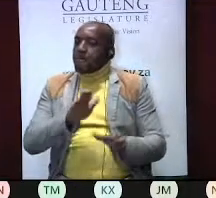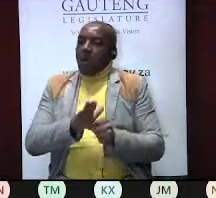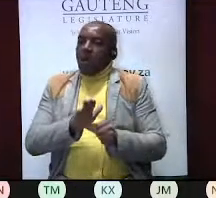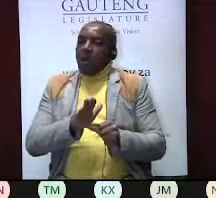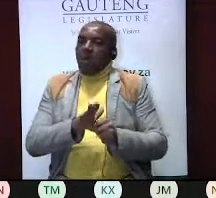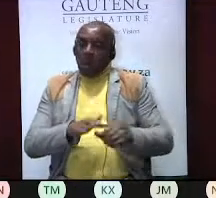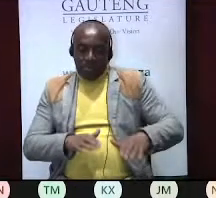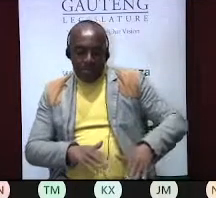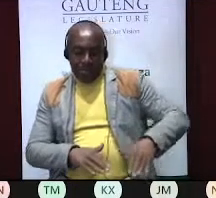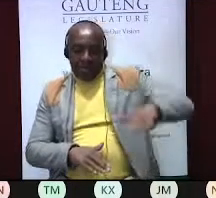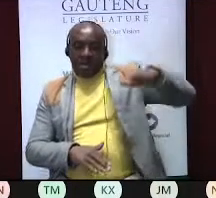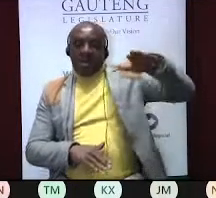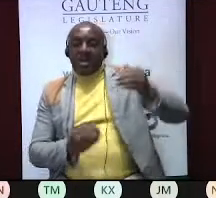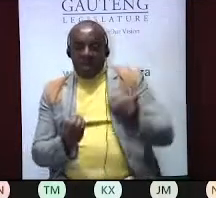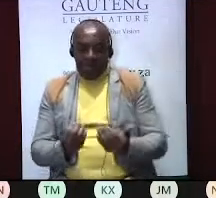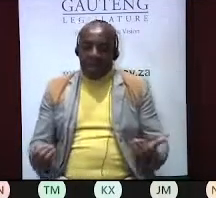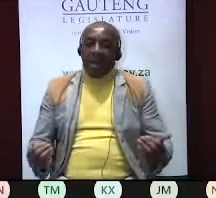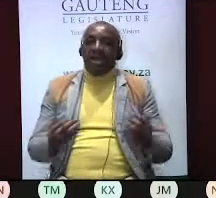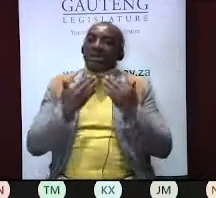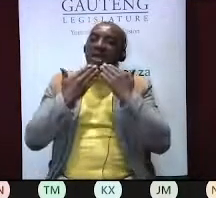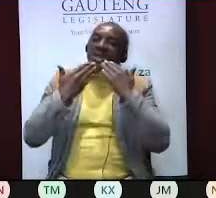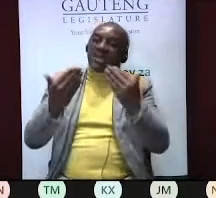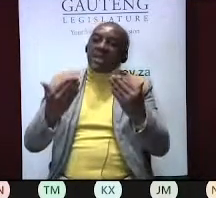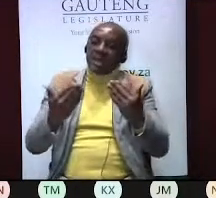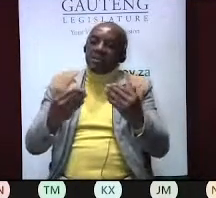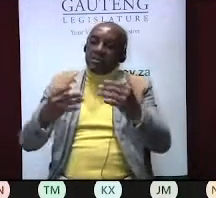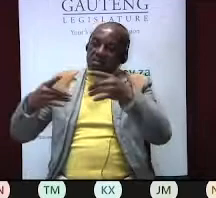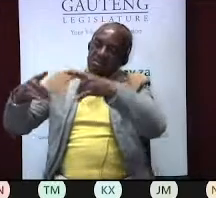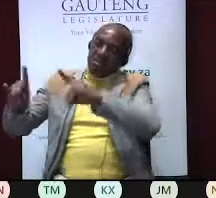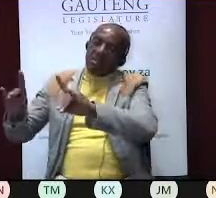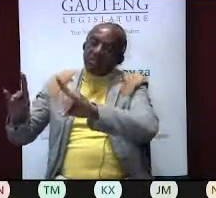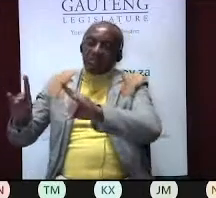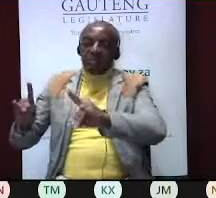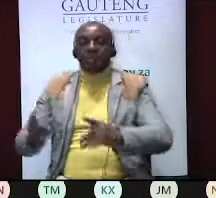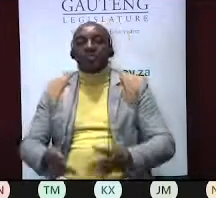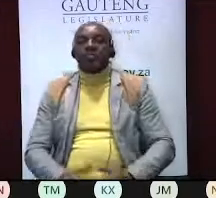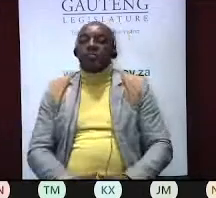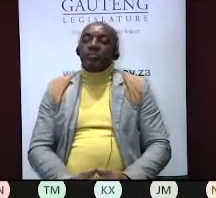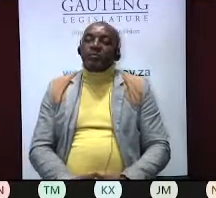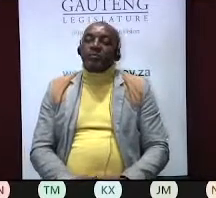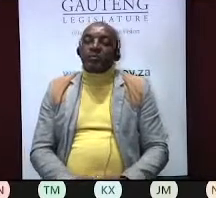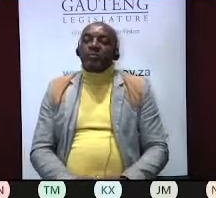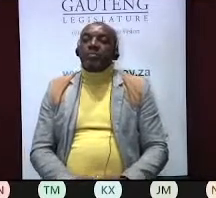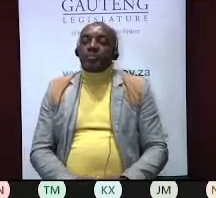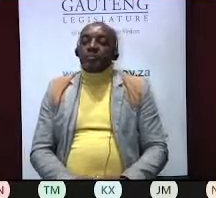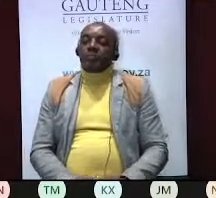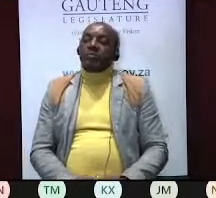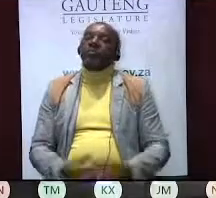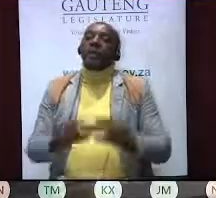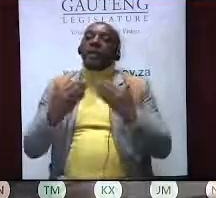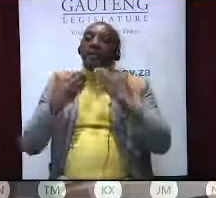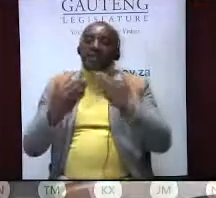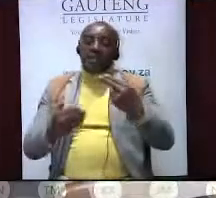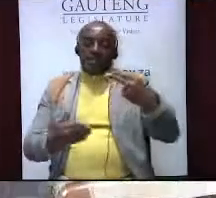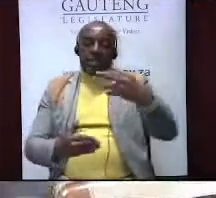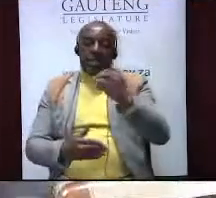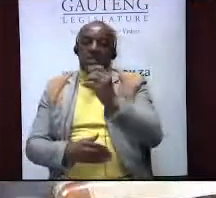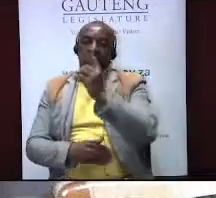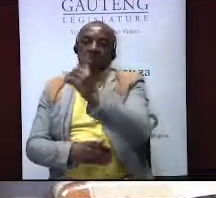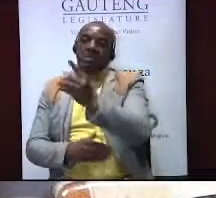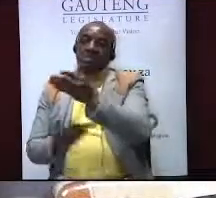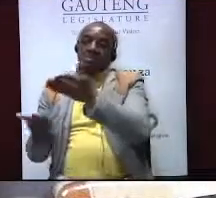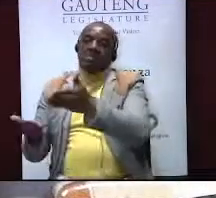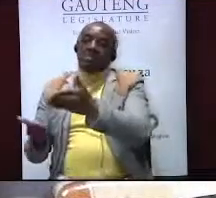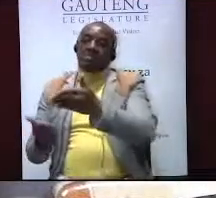operating in the space of communities. Thank you very much, Che. Thank you. Thank you very much, HOD.